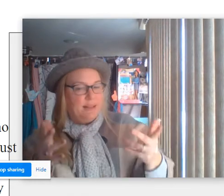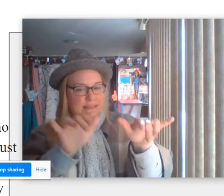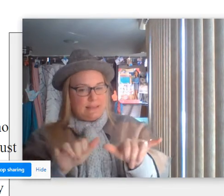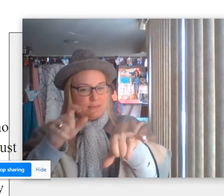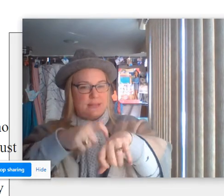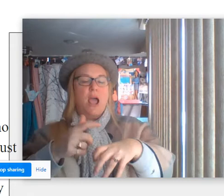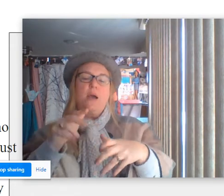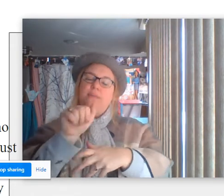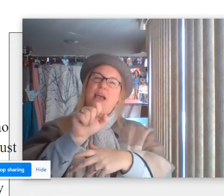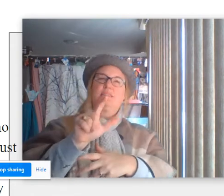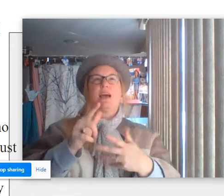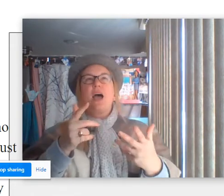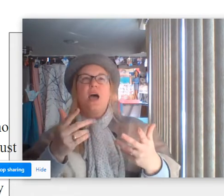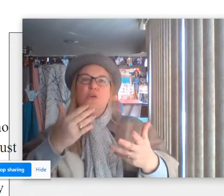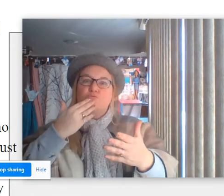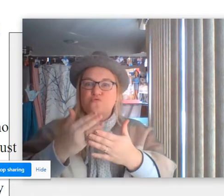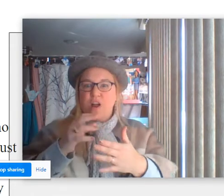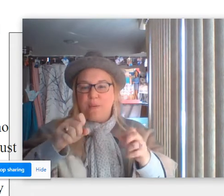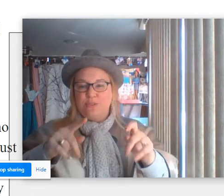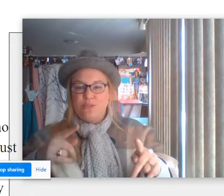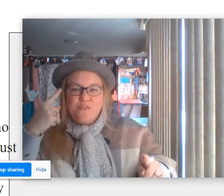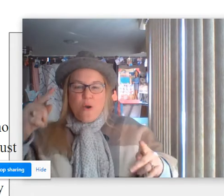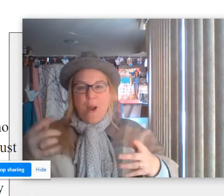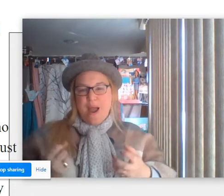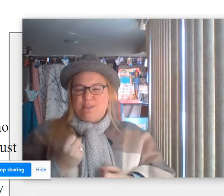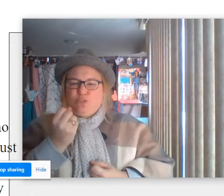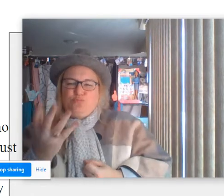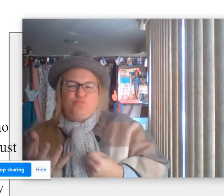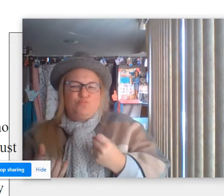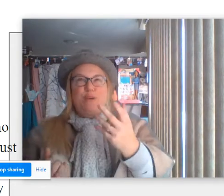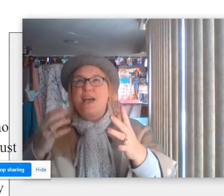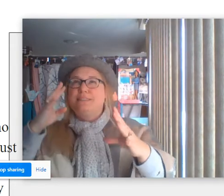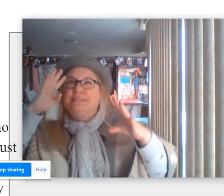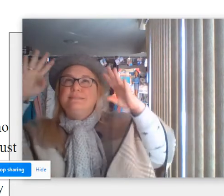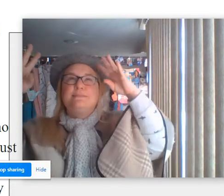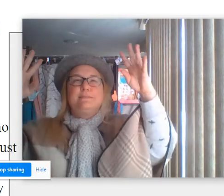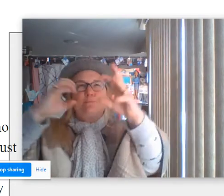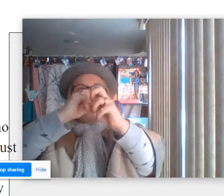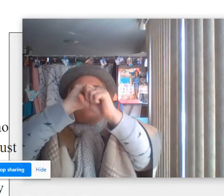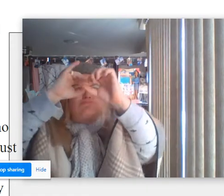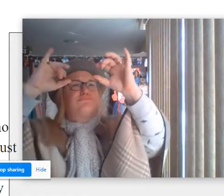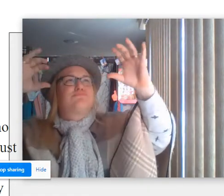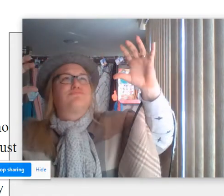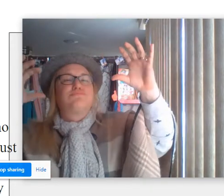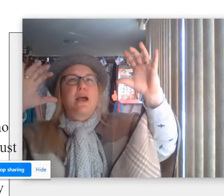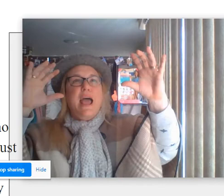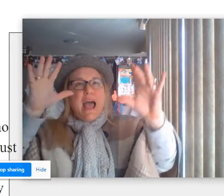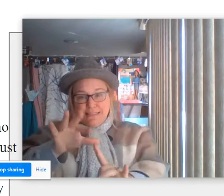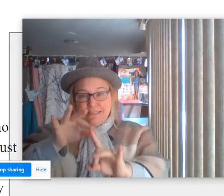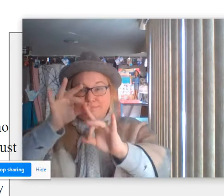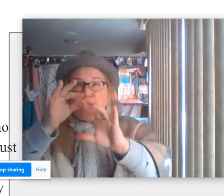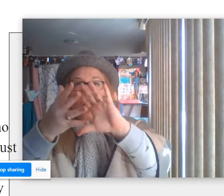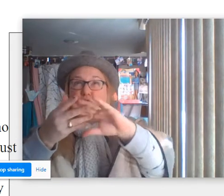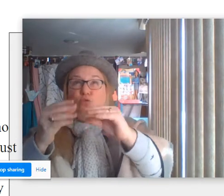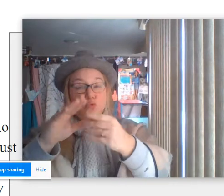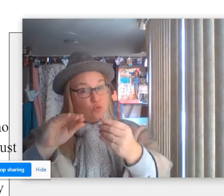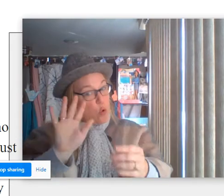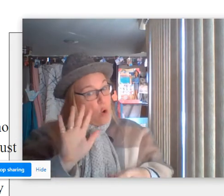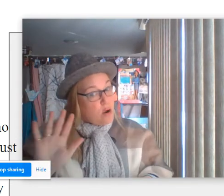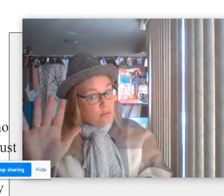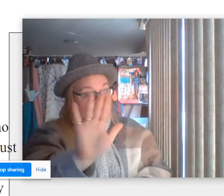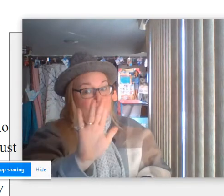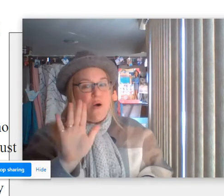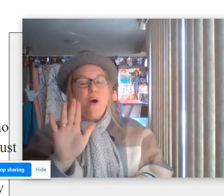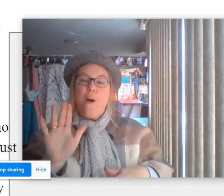to be expressive and use your imagination to create a unique story while practicing